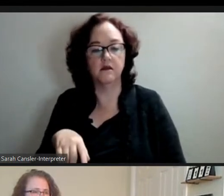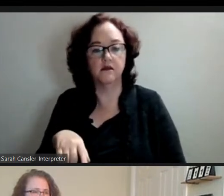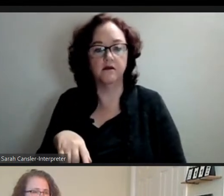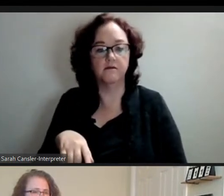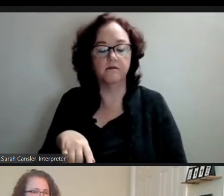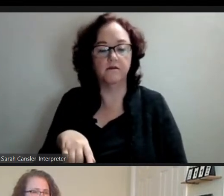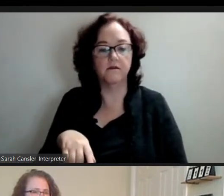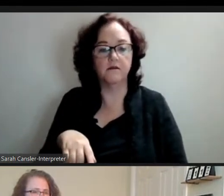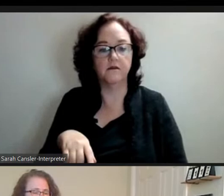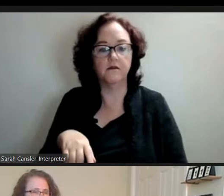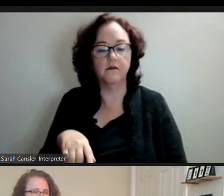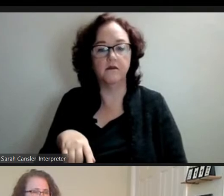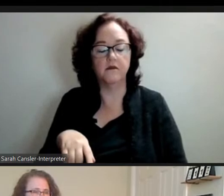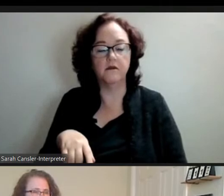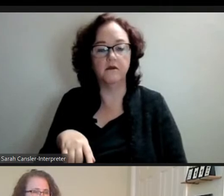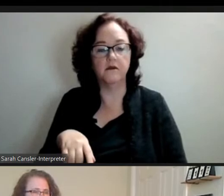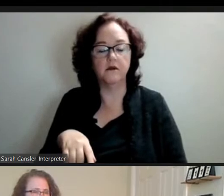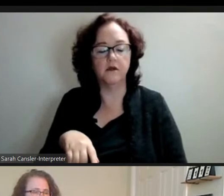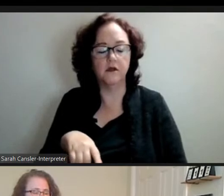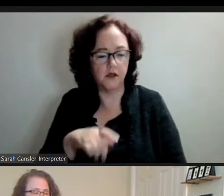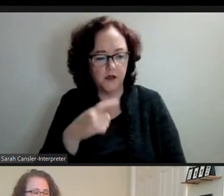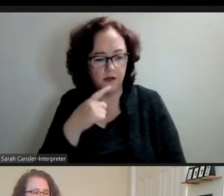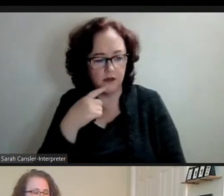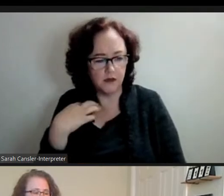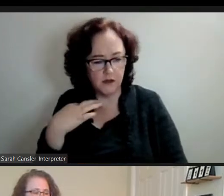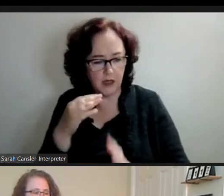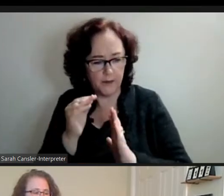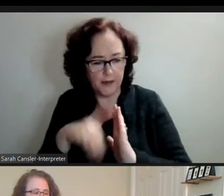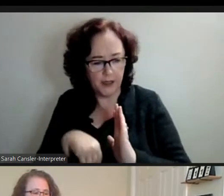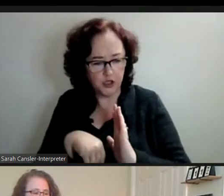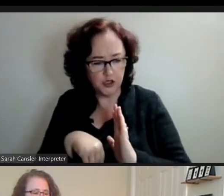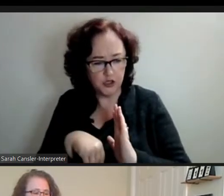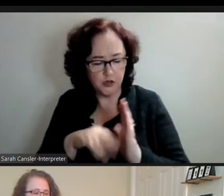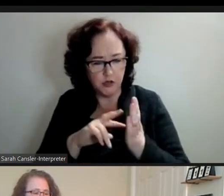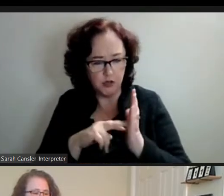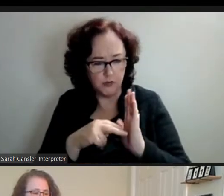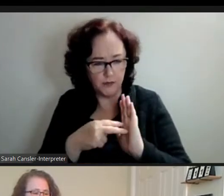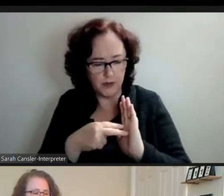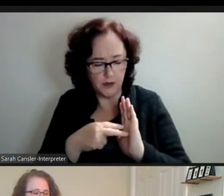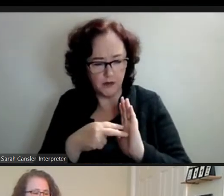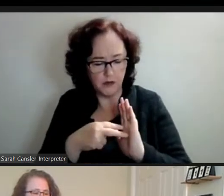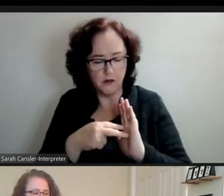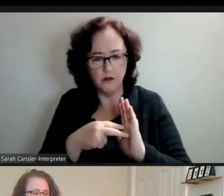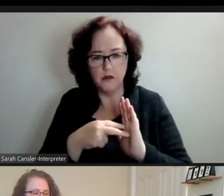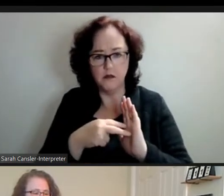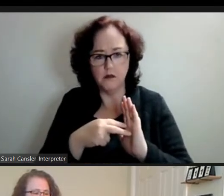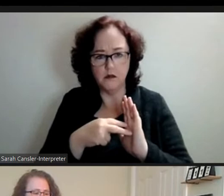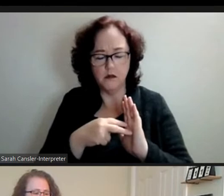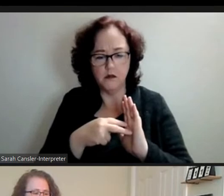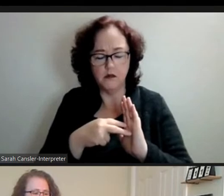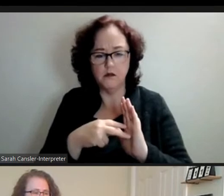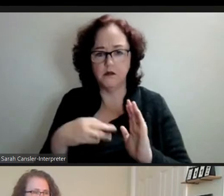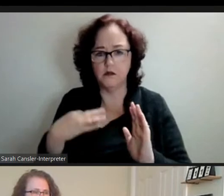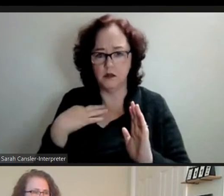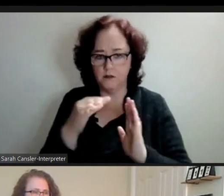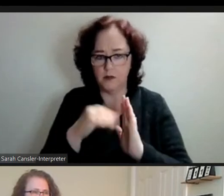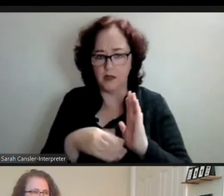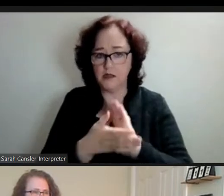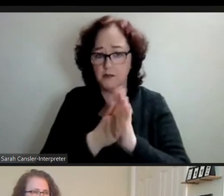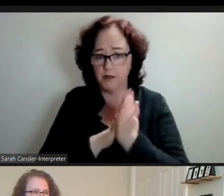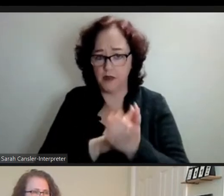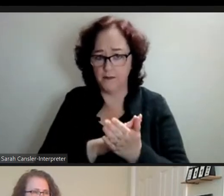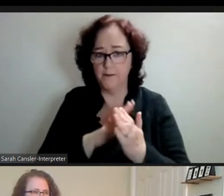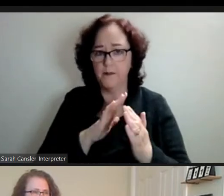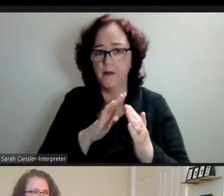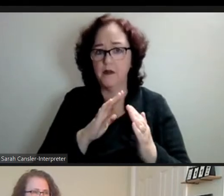Irma, it's Doreen. When you say the application, are you talking about the application to apply for the to be a committee member? Yes, to be a